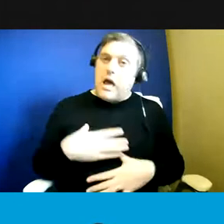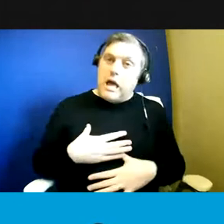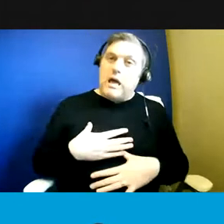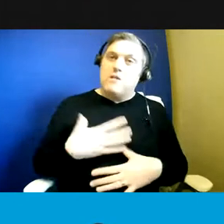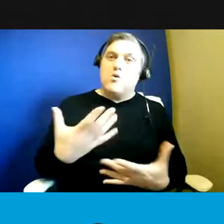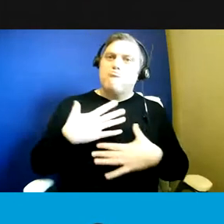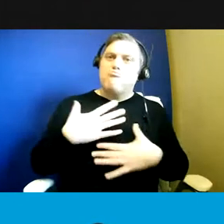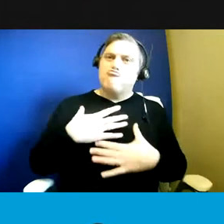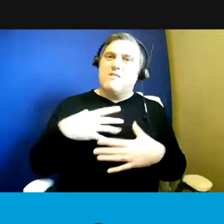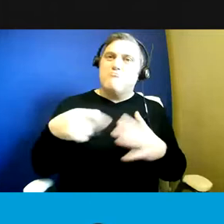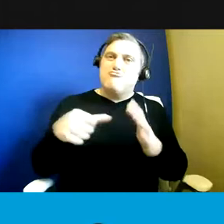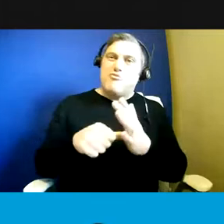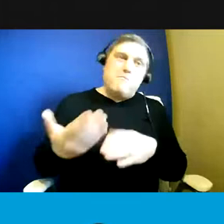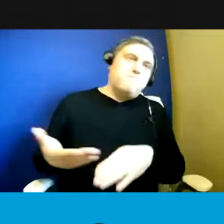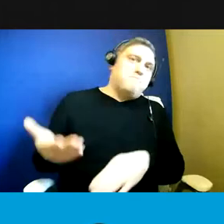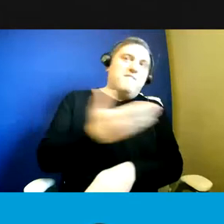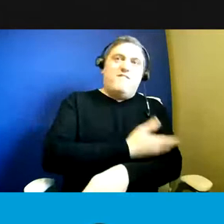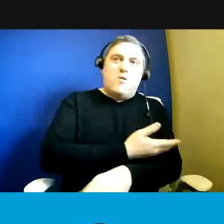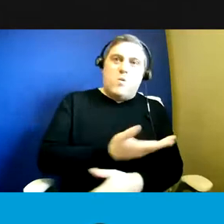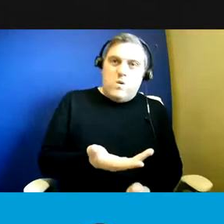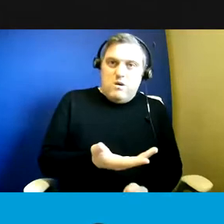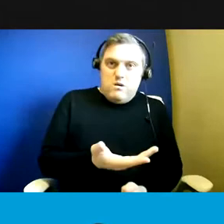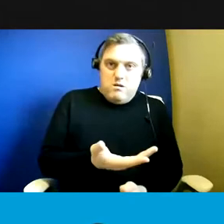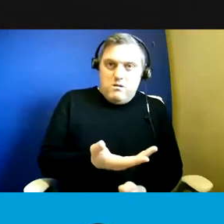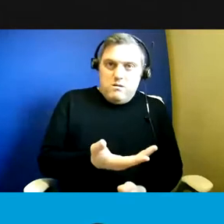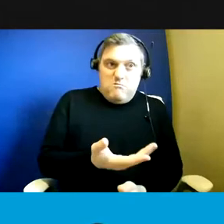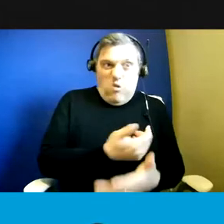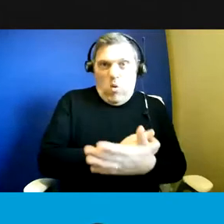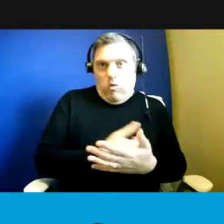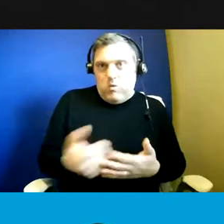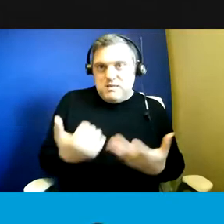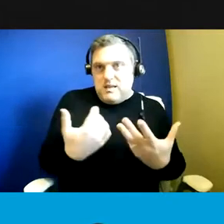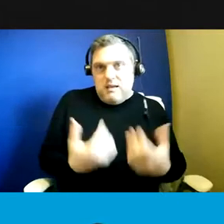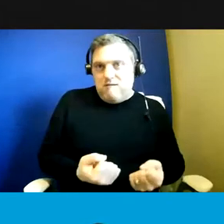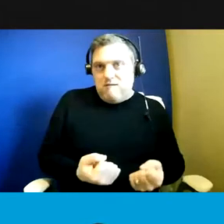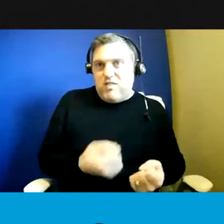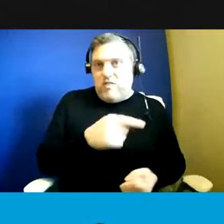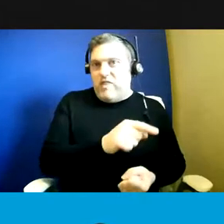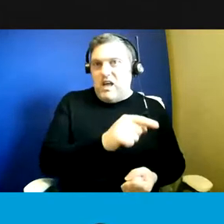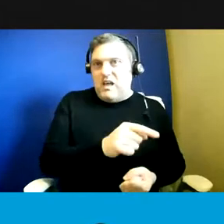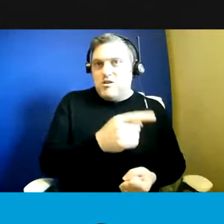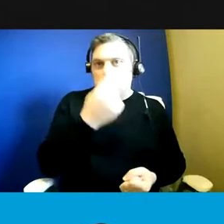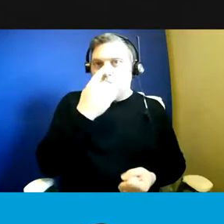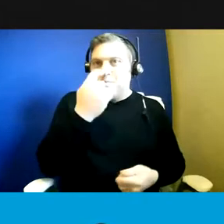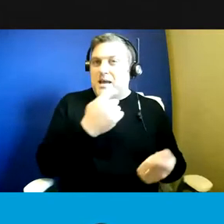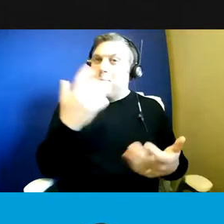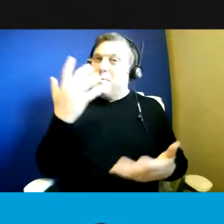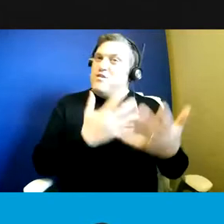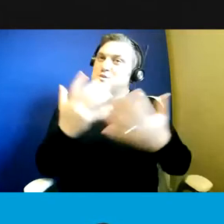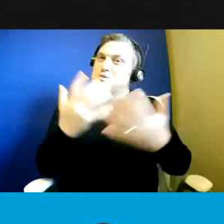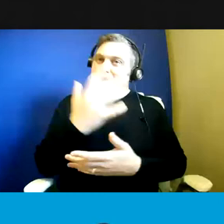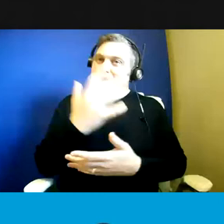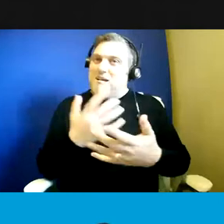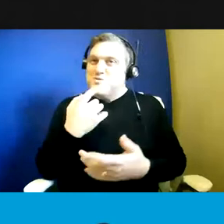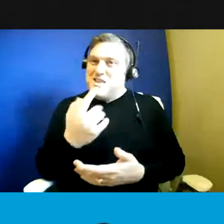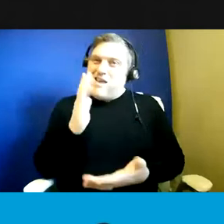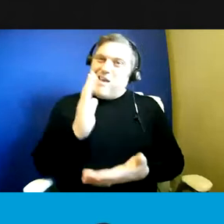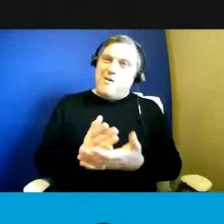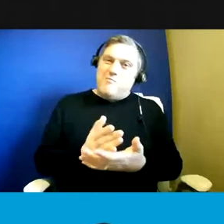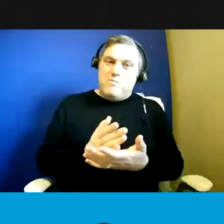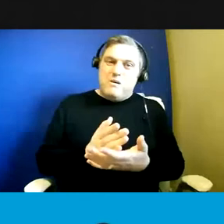or shortness of breath before, and they've always had that, could that be quite confusing to diagnose whether it's